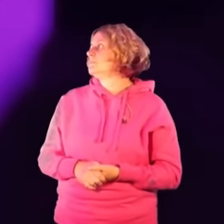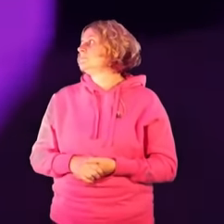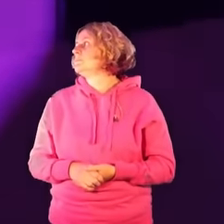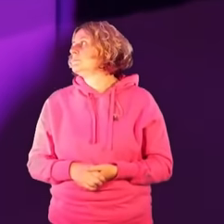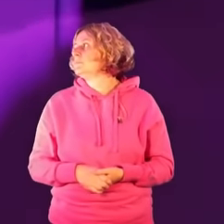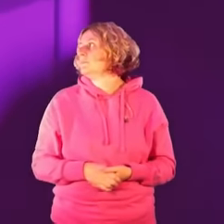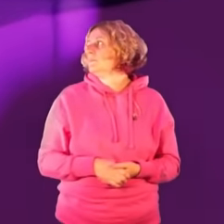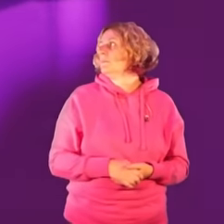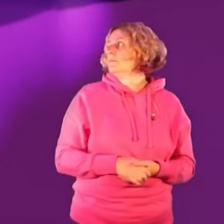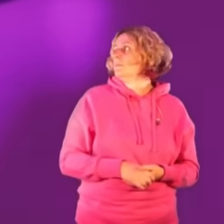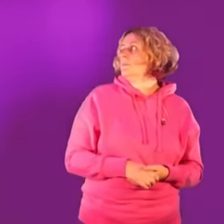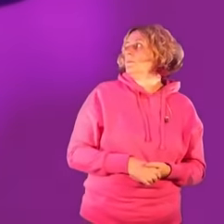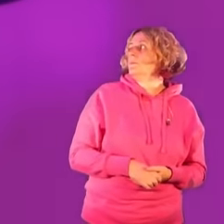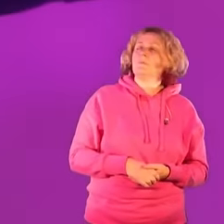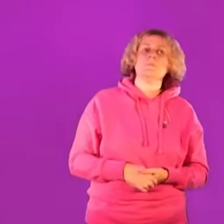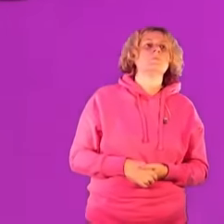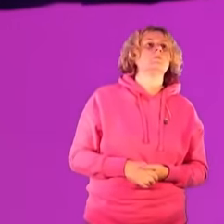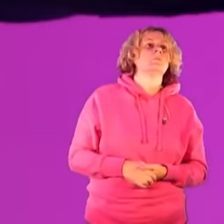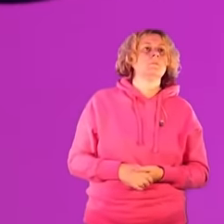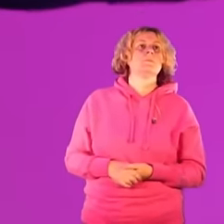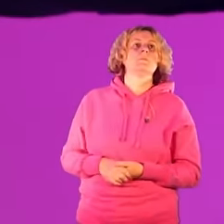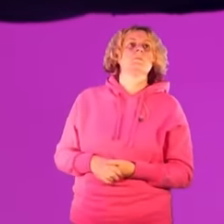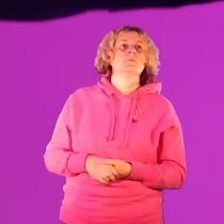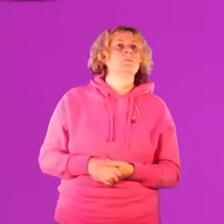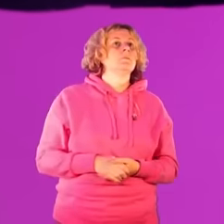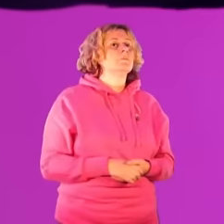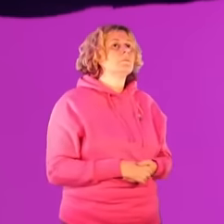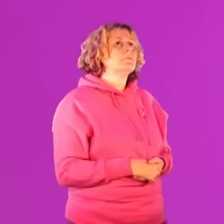Lamb. Would you do service for Jesus the King?